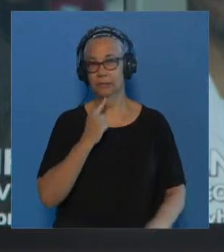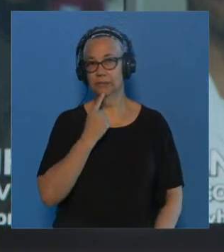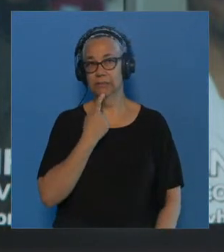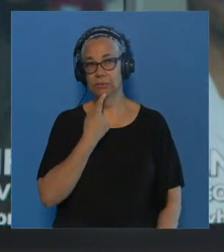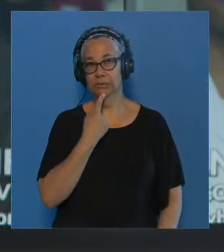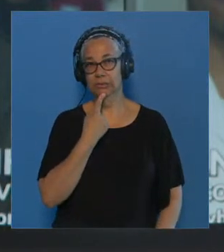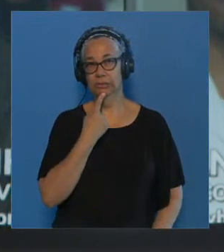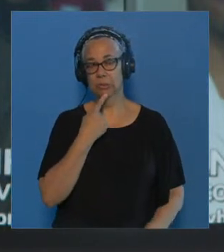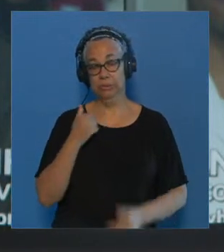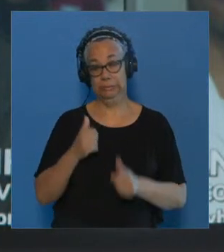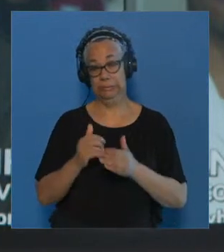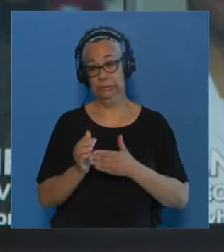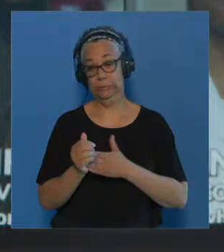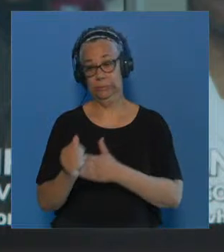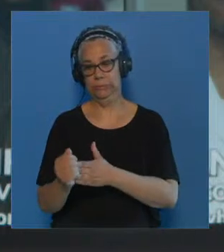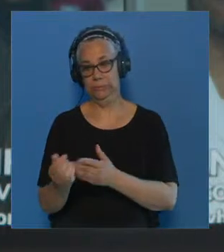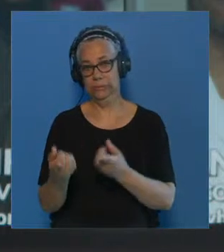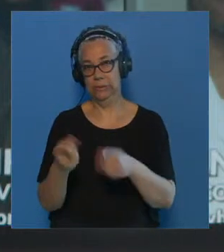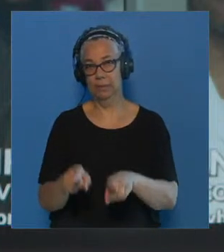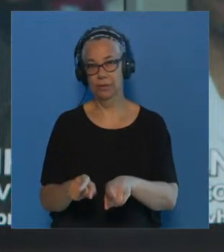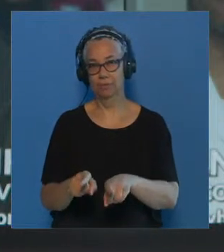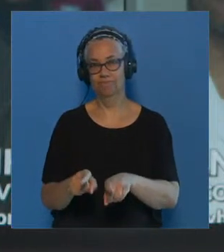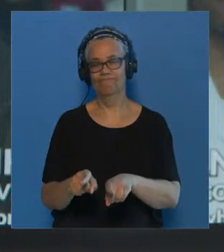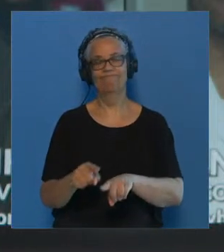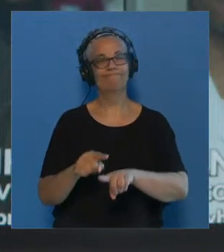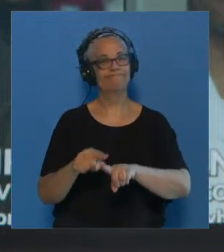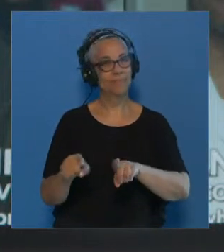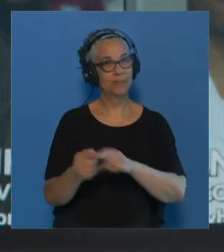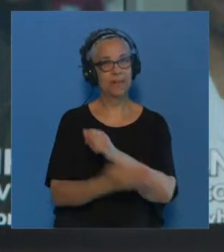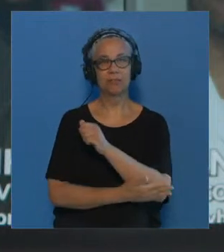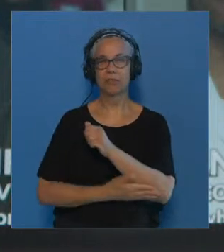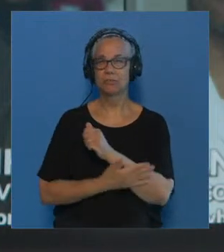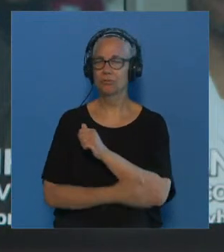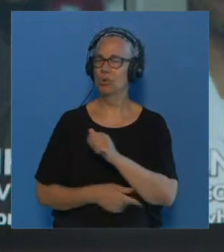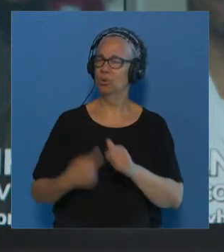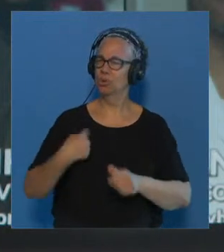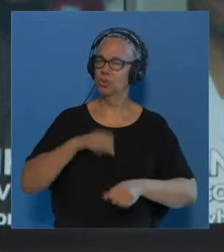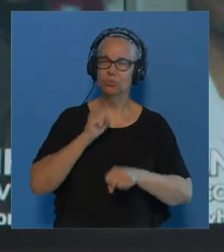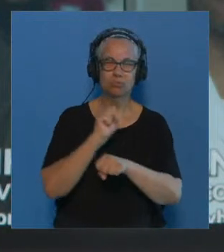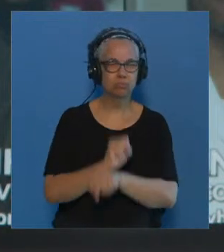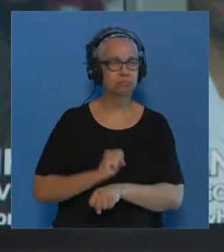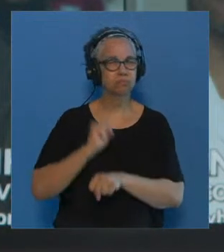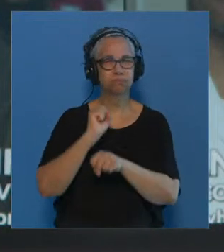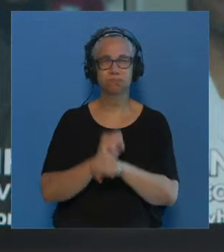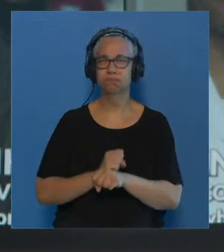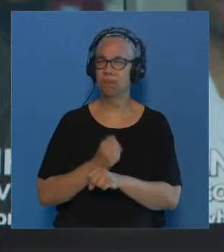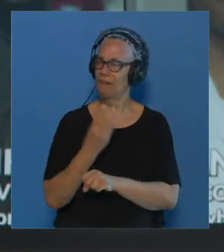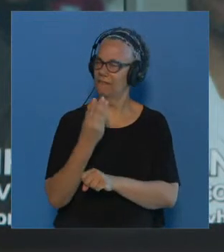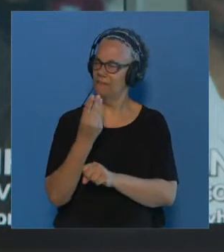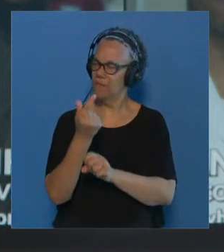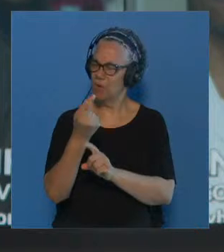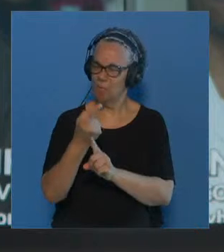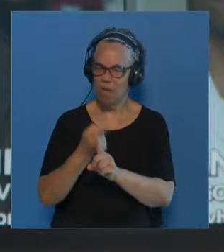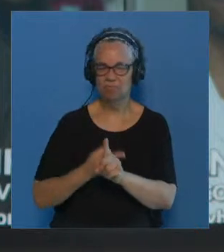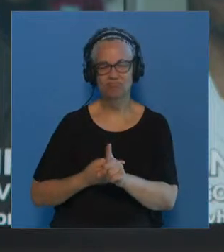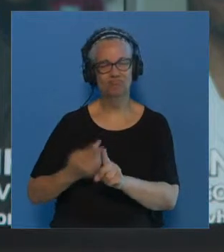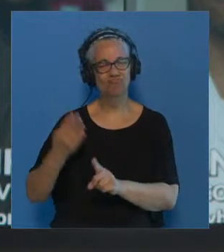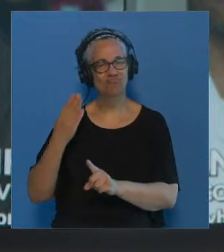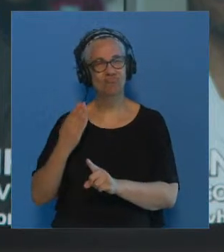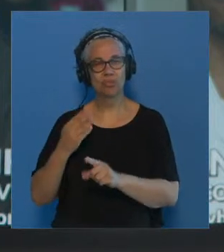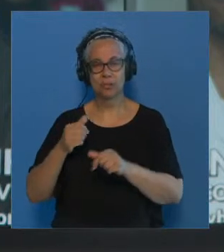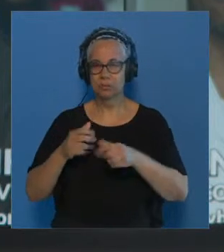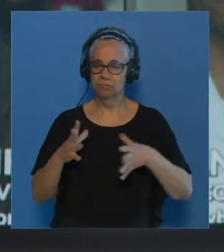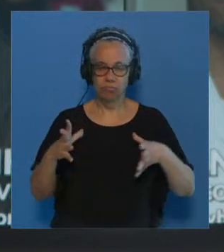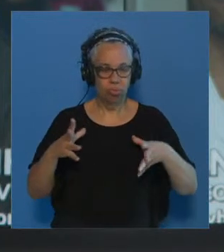led to this. However, as a country, we have worked too long and too hard over the past few months to contain the spread